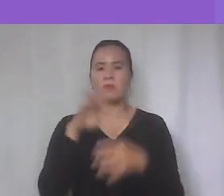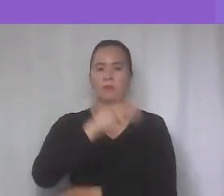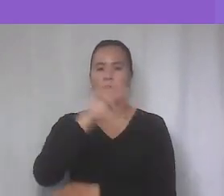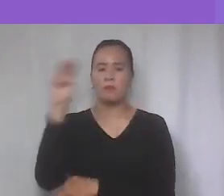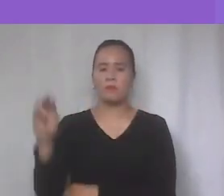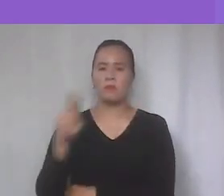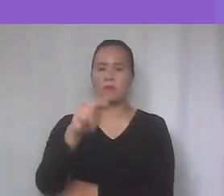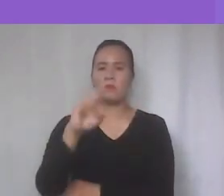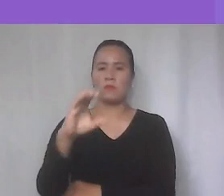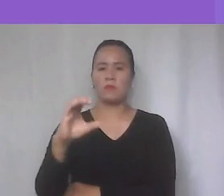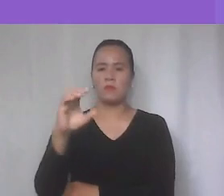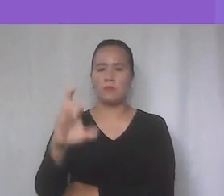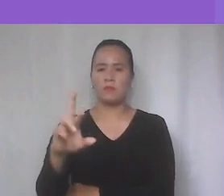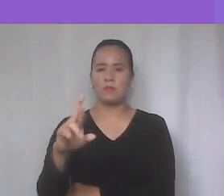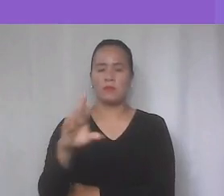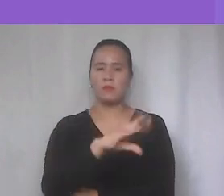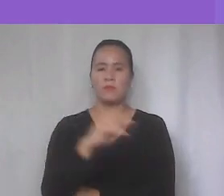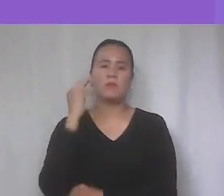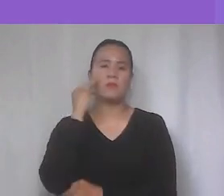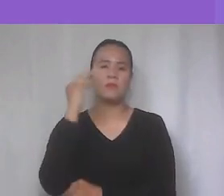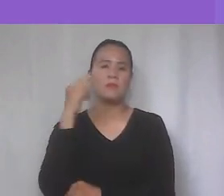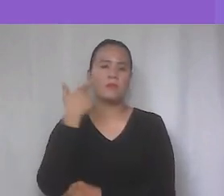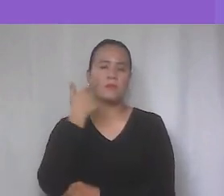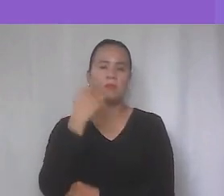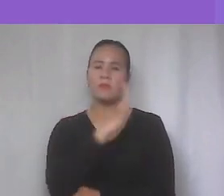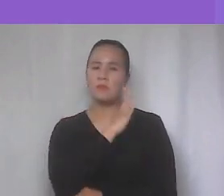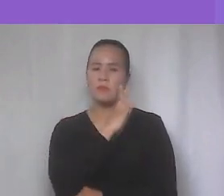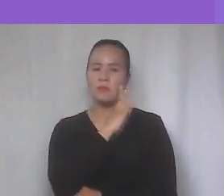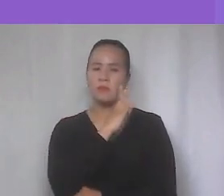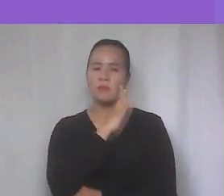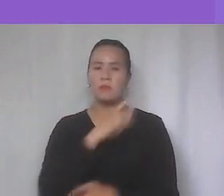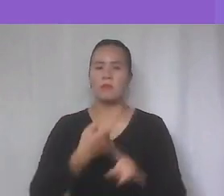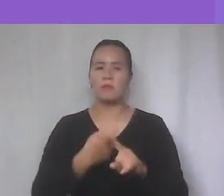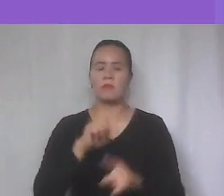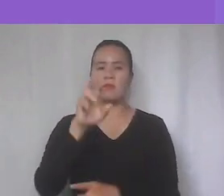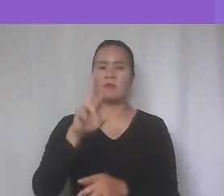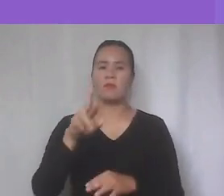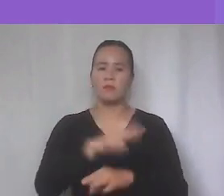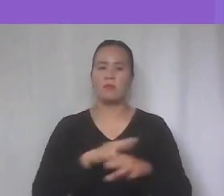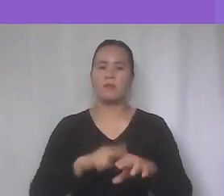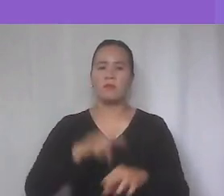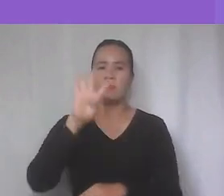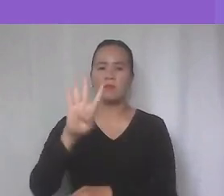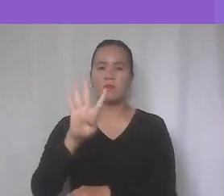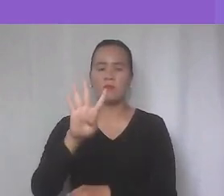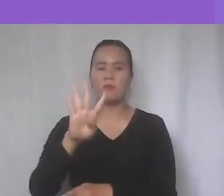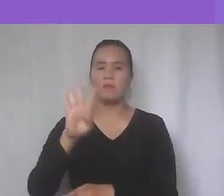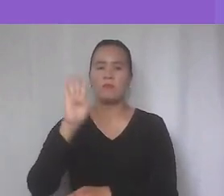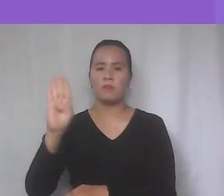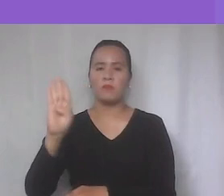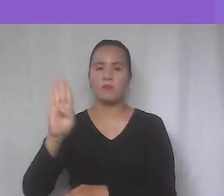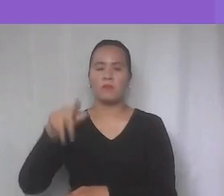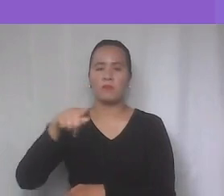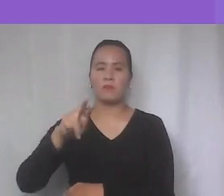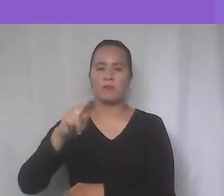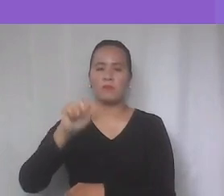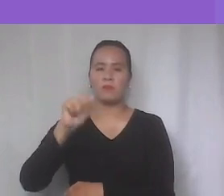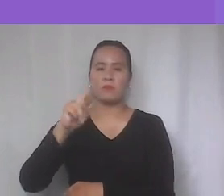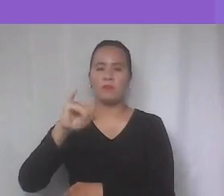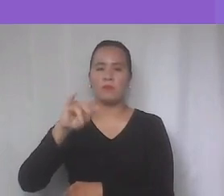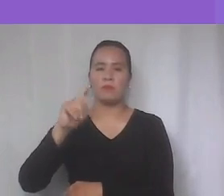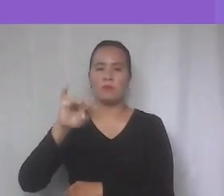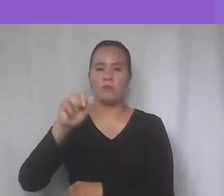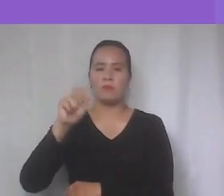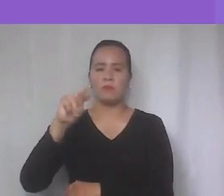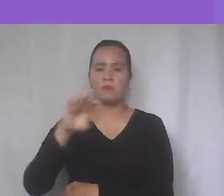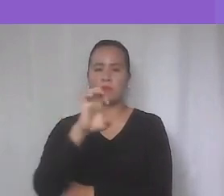Capital Region, and Ms. Gladys May B. Cabitan from Region 4B, Mimaropa, Palitian Elementary School. We